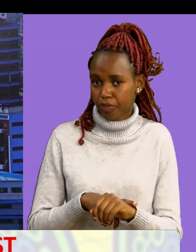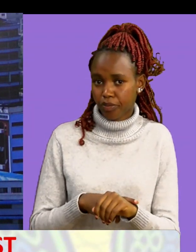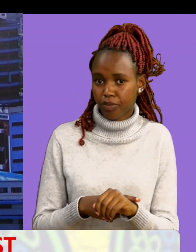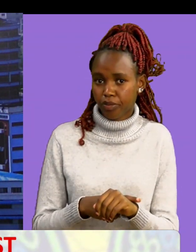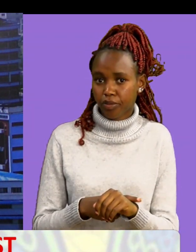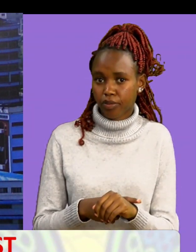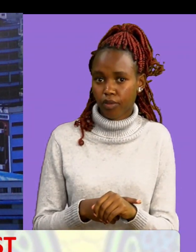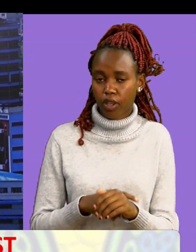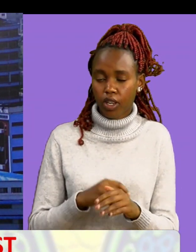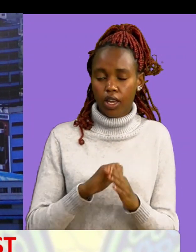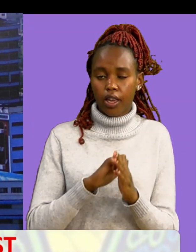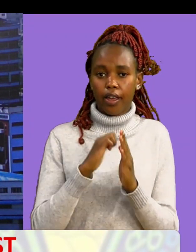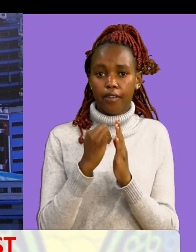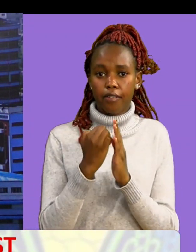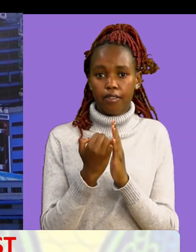an environment where